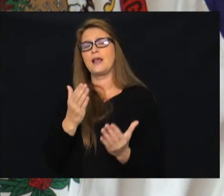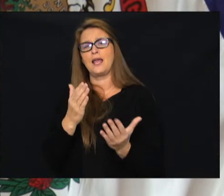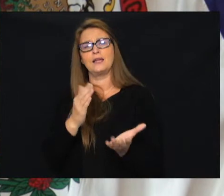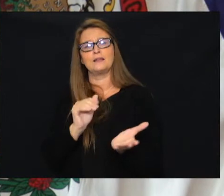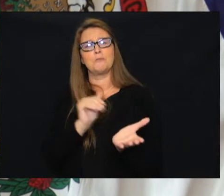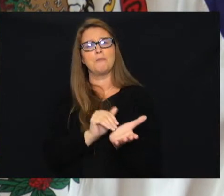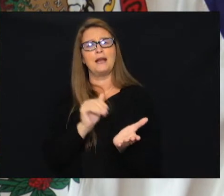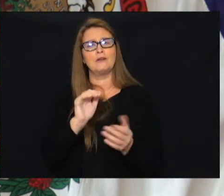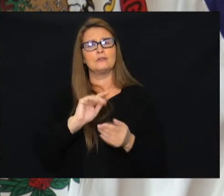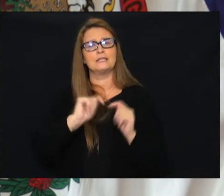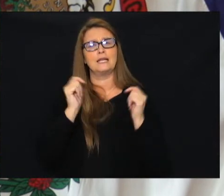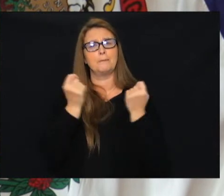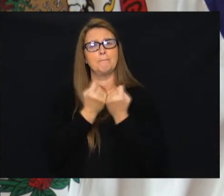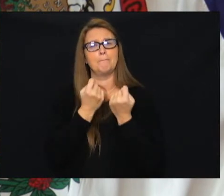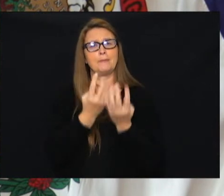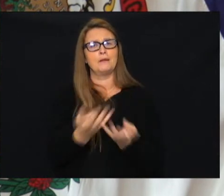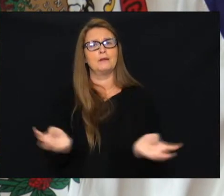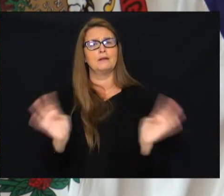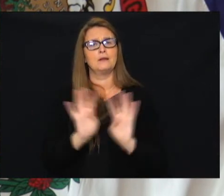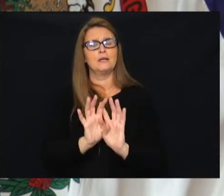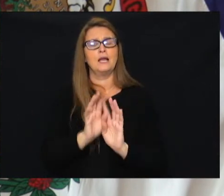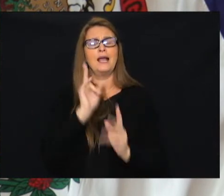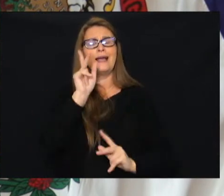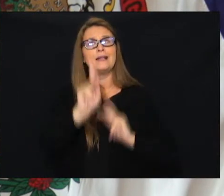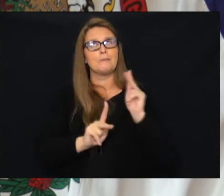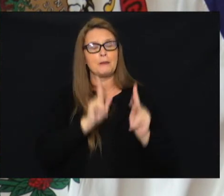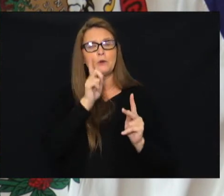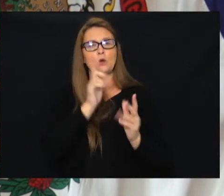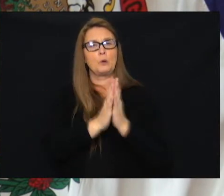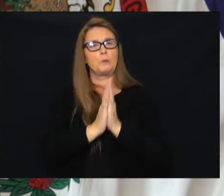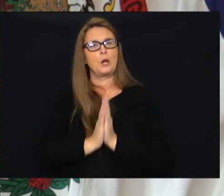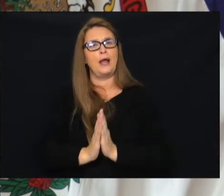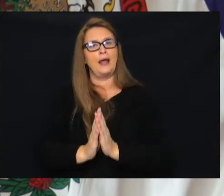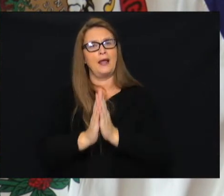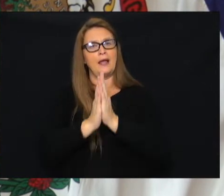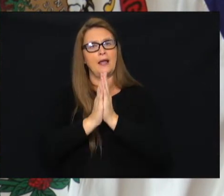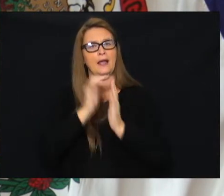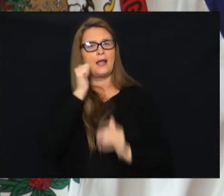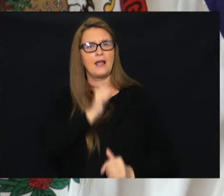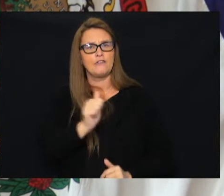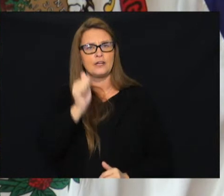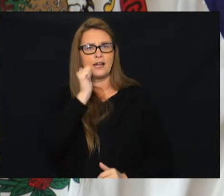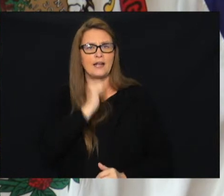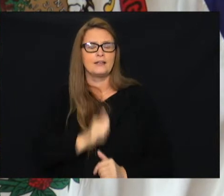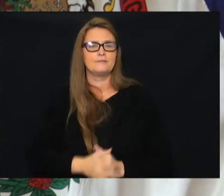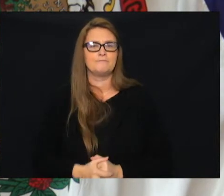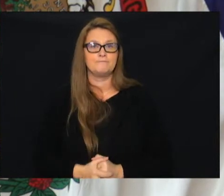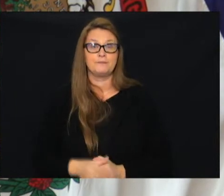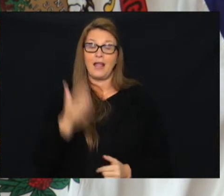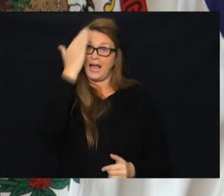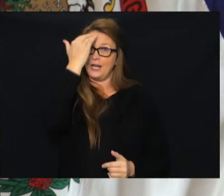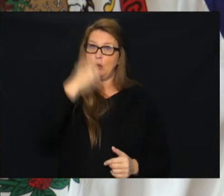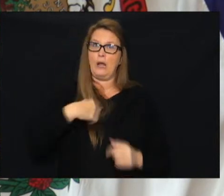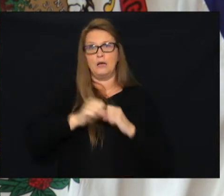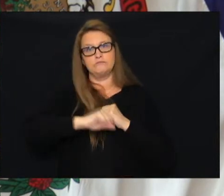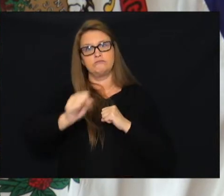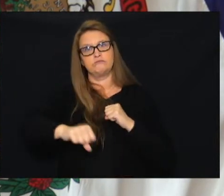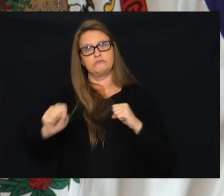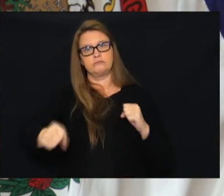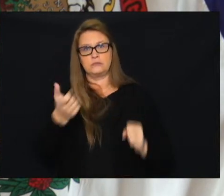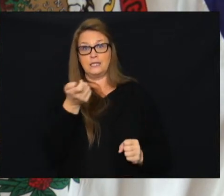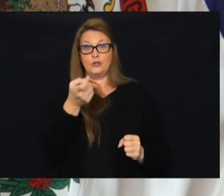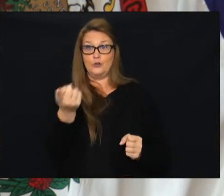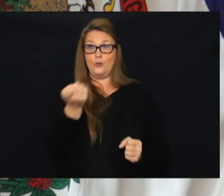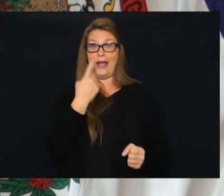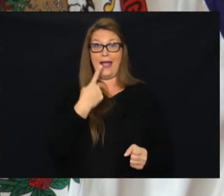than anything, I thank all those that offered up their prayers. So, Mark, I know I've rambled on here, but you asked the